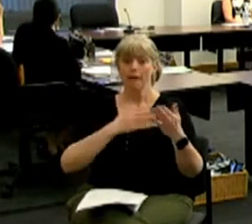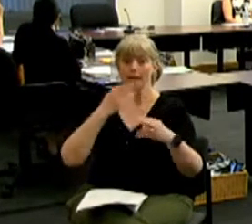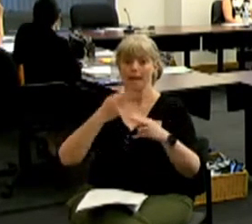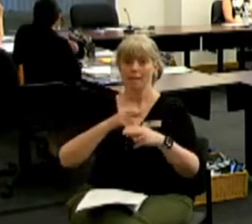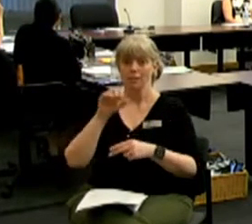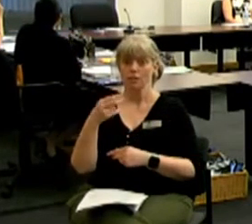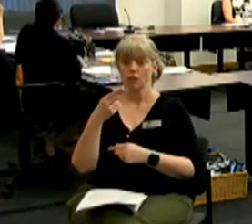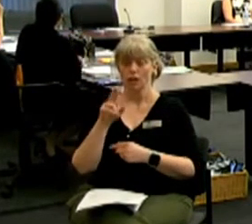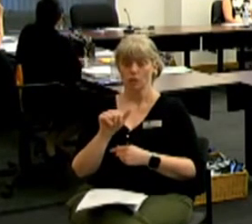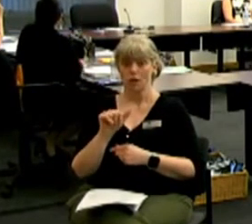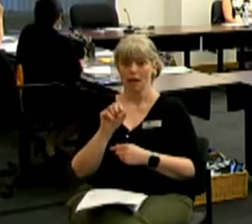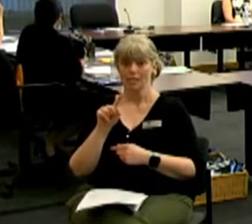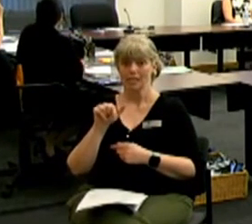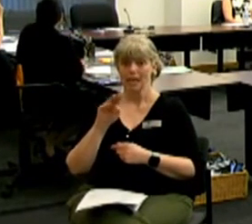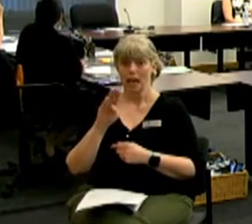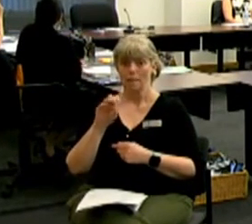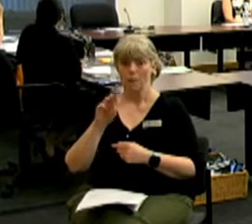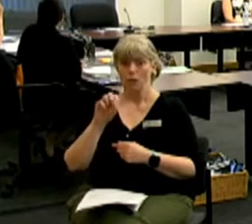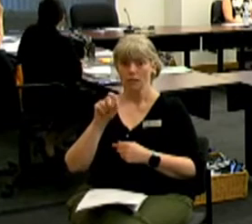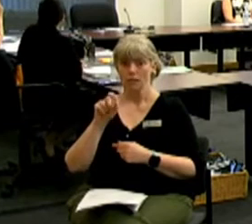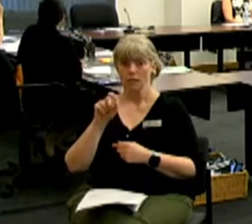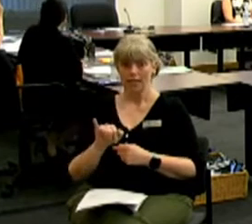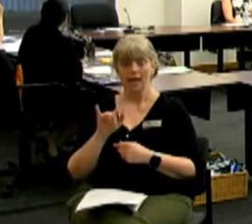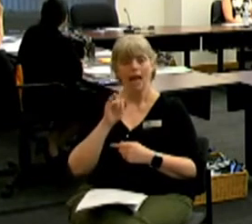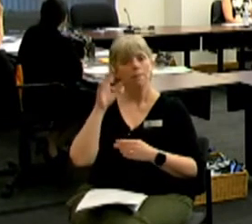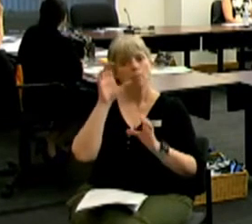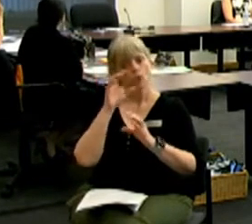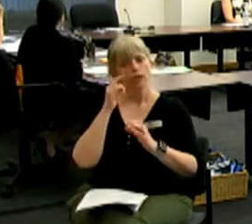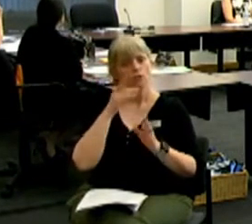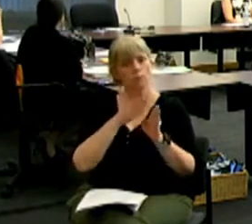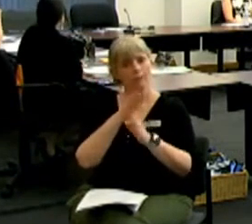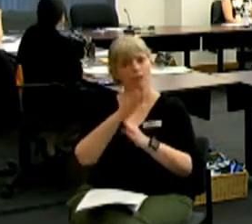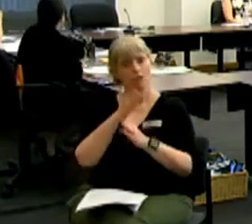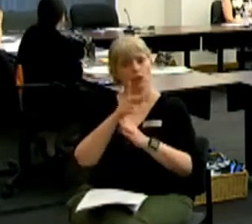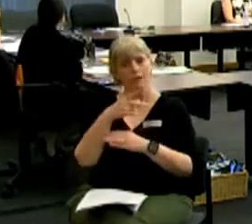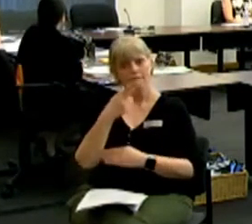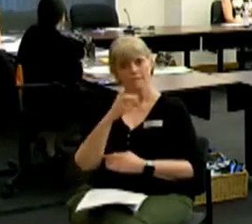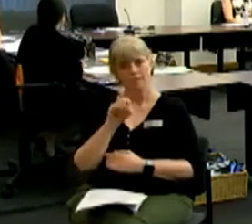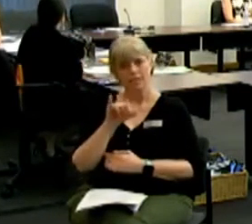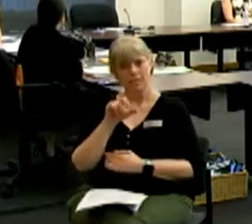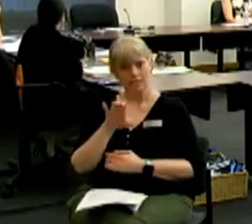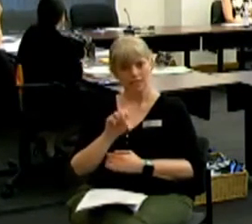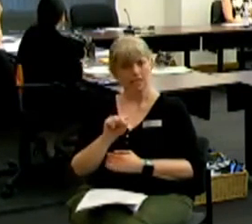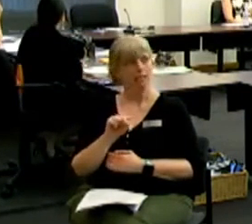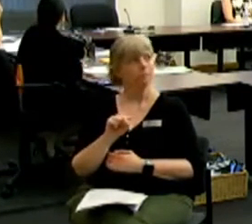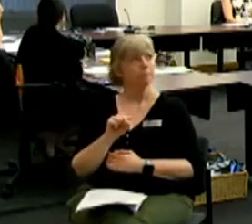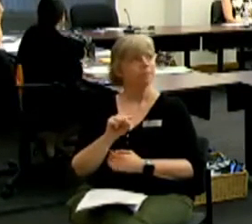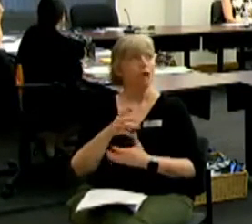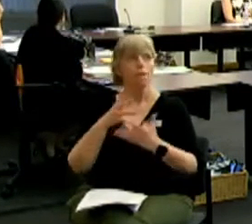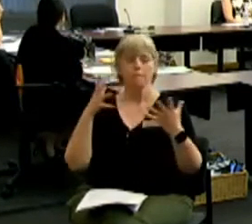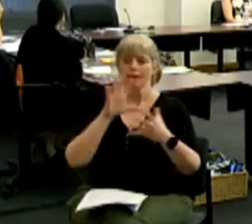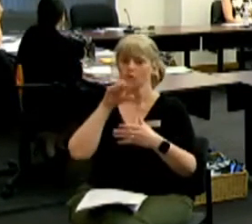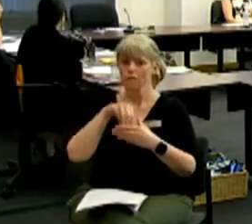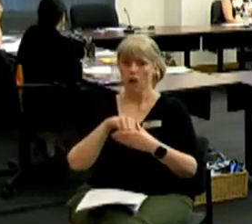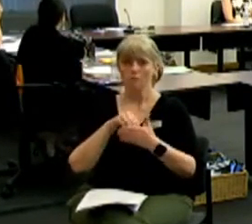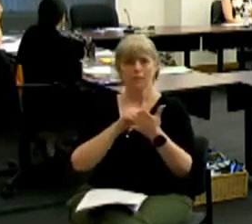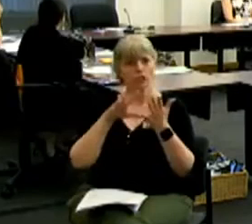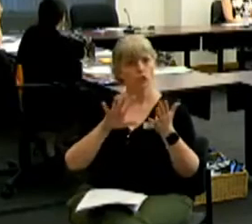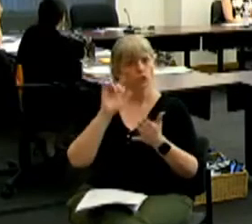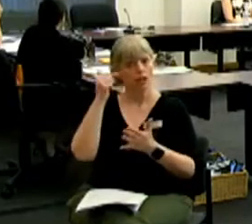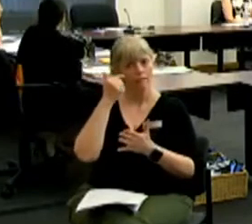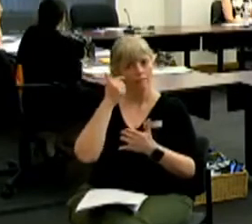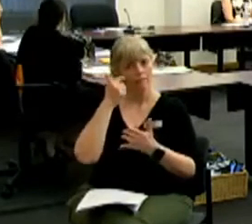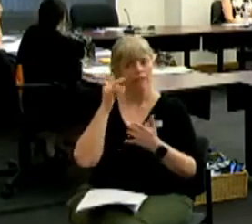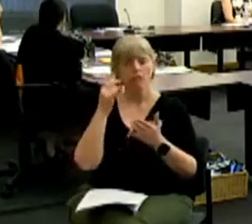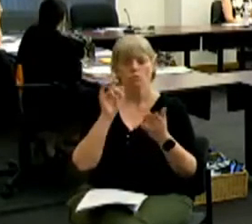My name is Joshua Samborski, as stated before. I'm looking to major in physics. I have major involvement in student government. That's where I